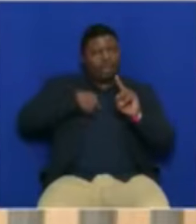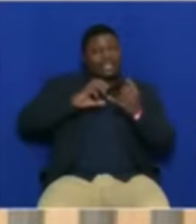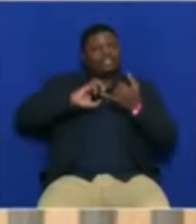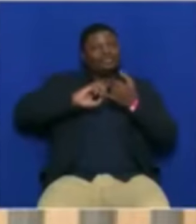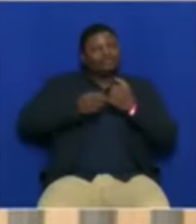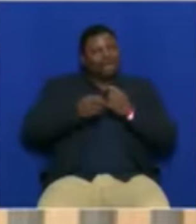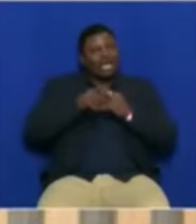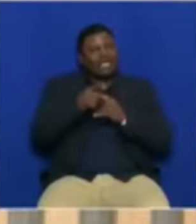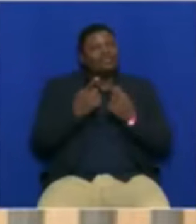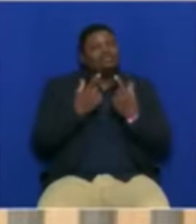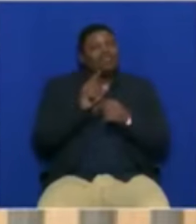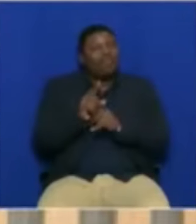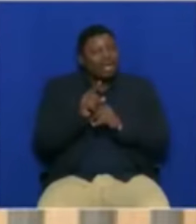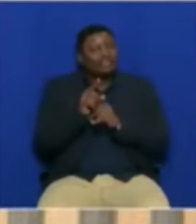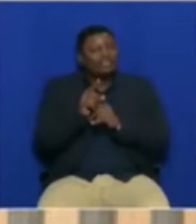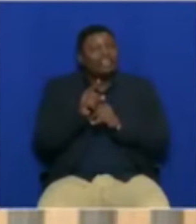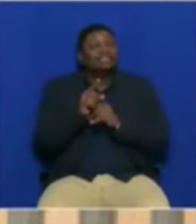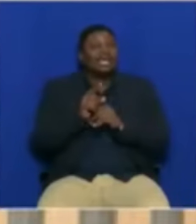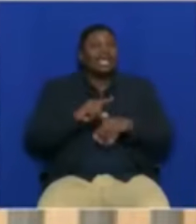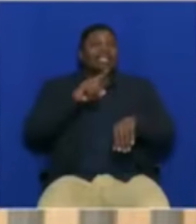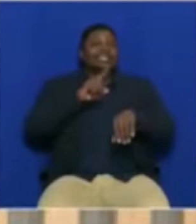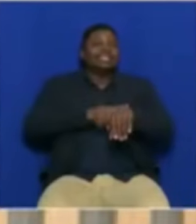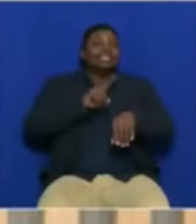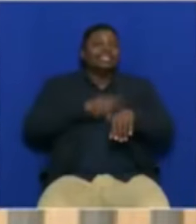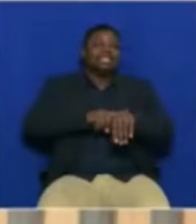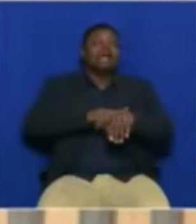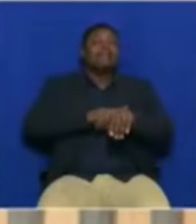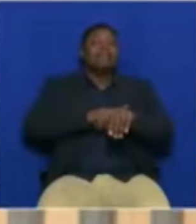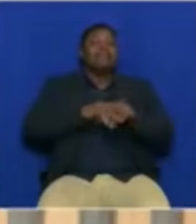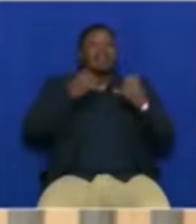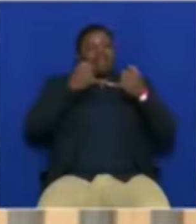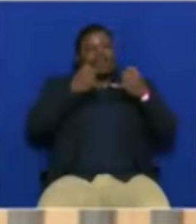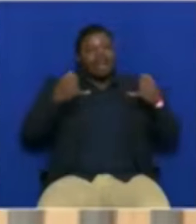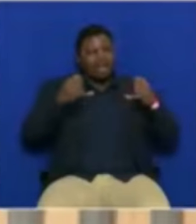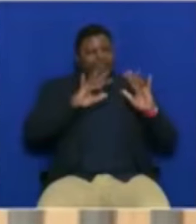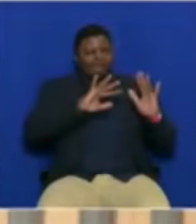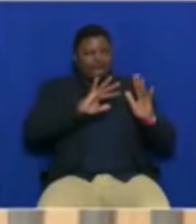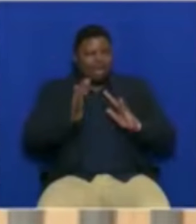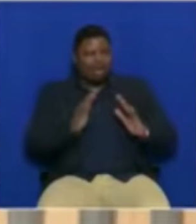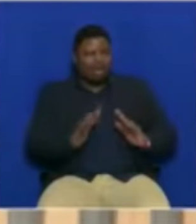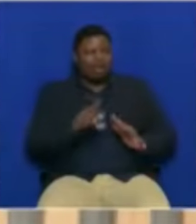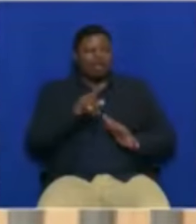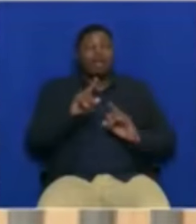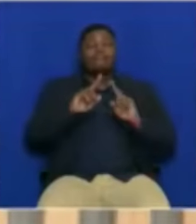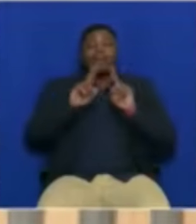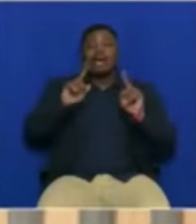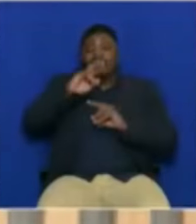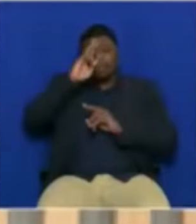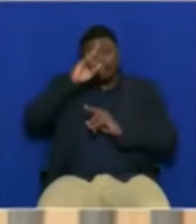we, and we know with emails, we start from the last and work our way